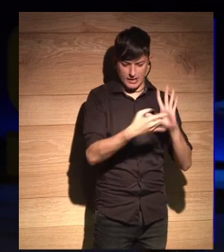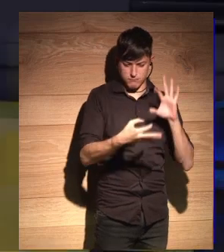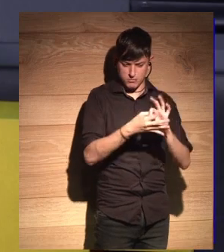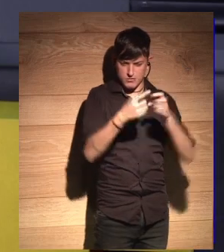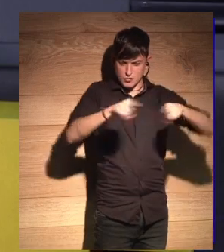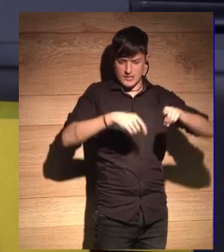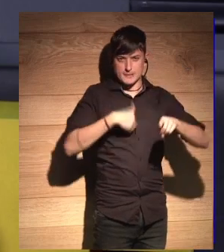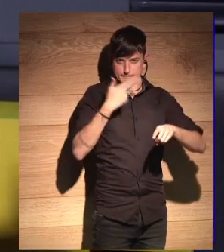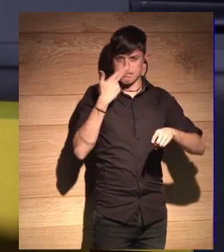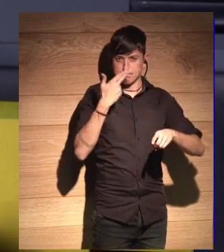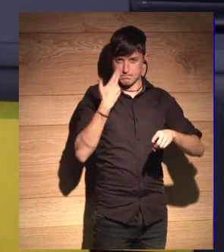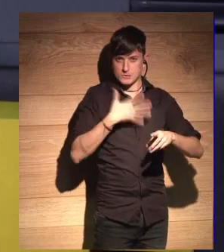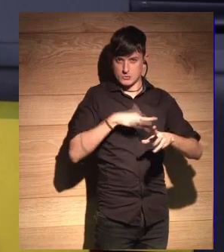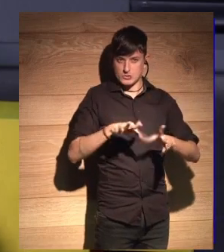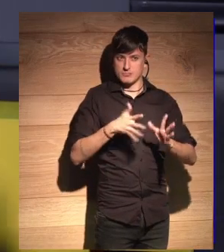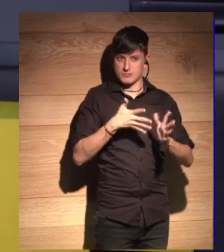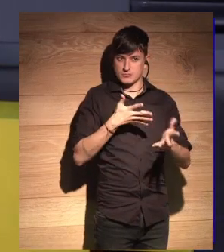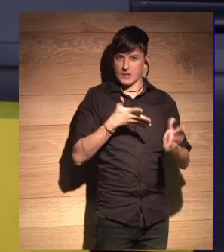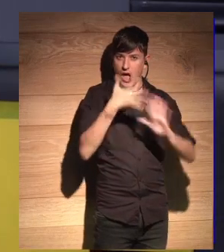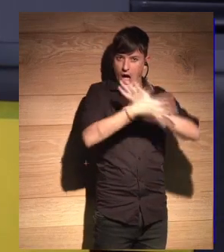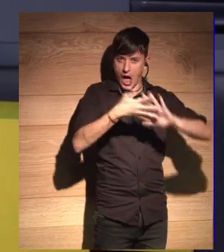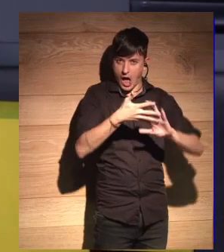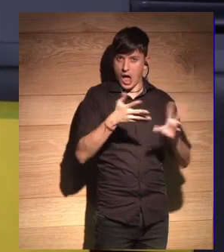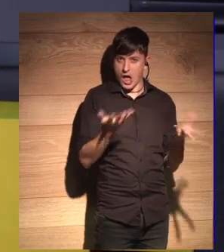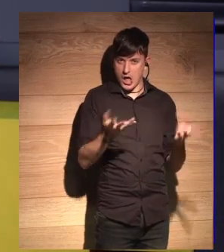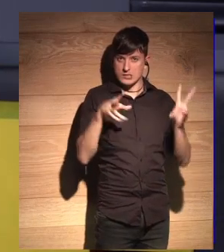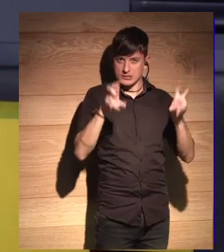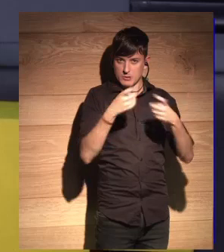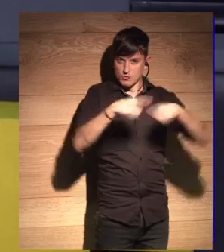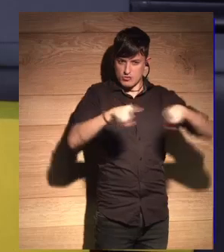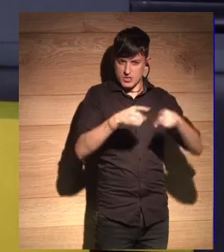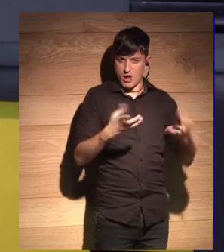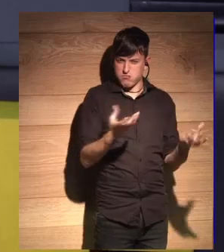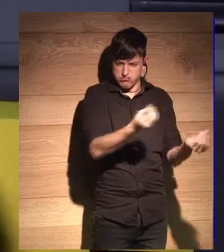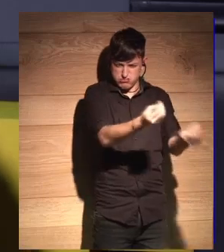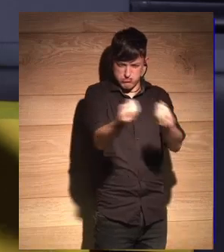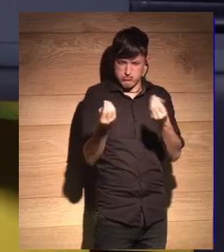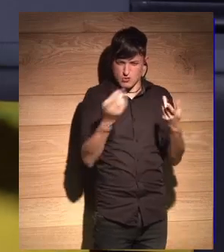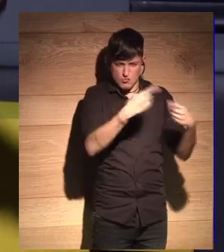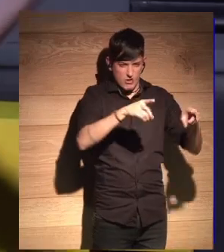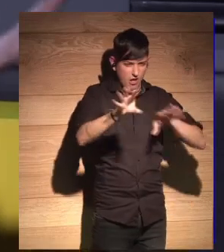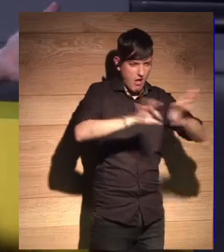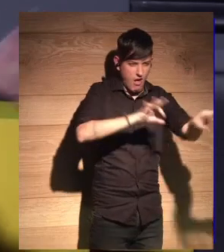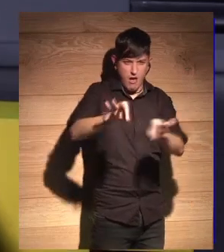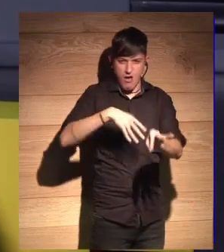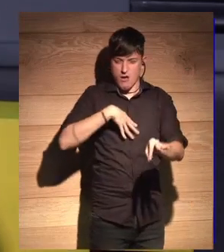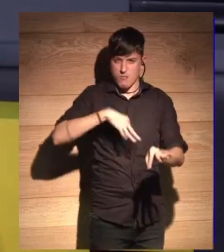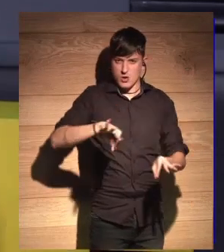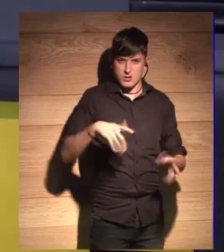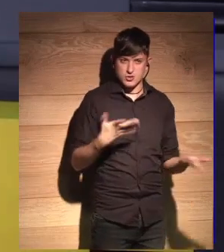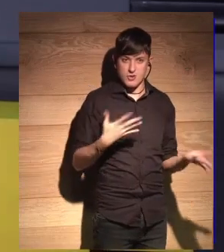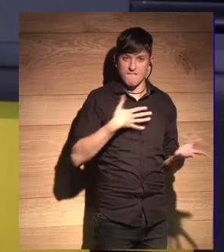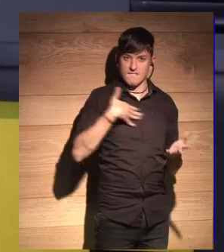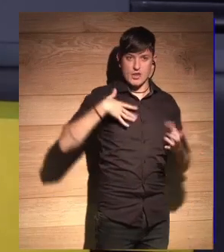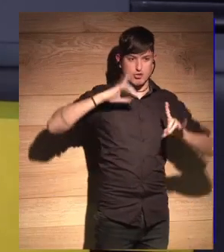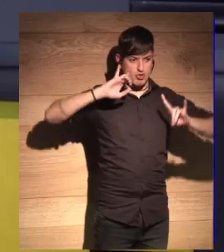now to having a soundscape and an orchestra is so much more. I never wanted it to be small. I wanted the sound to be big. I wanted it to be